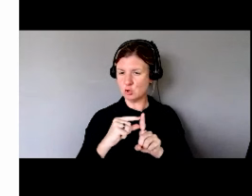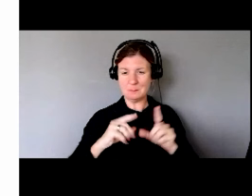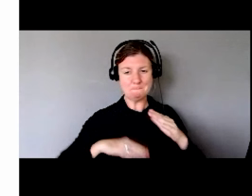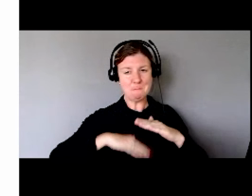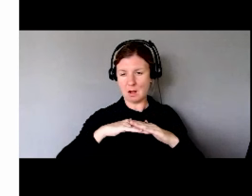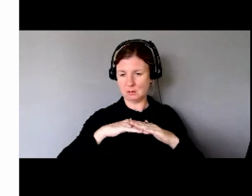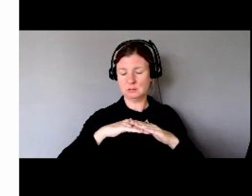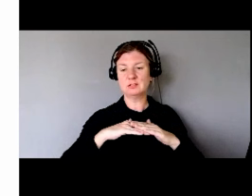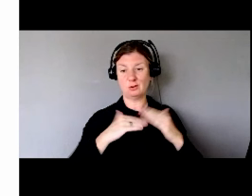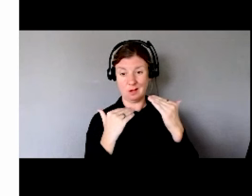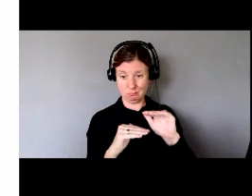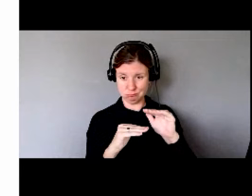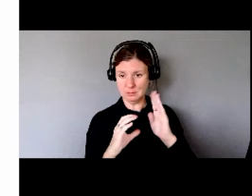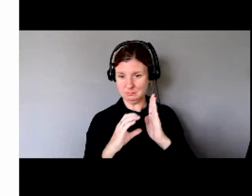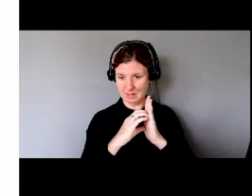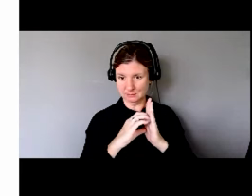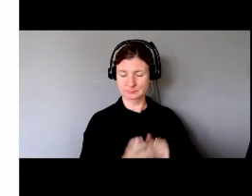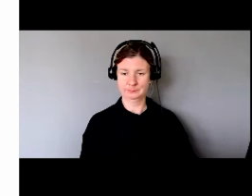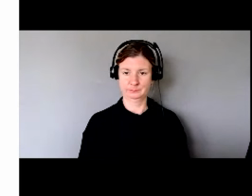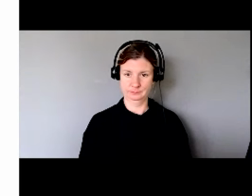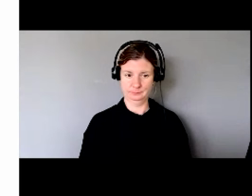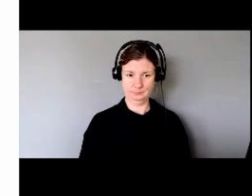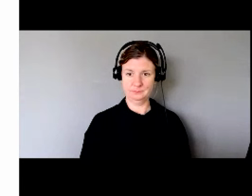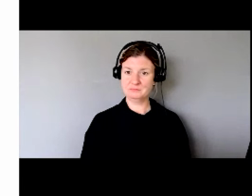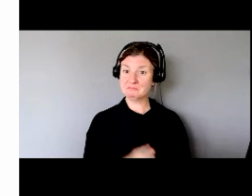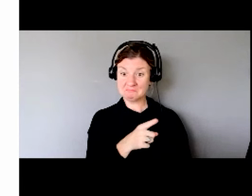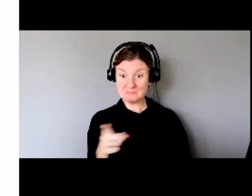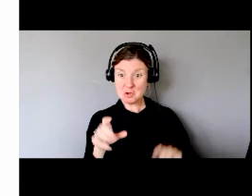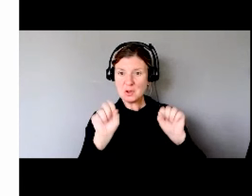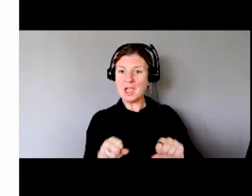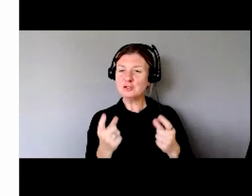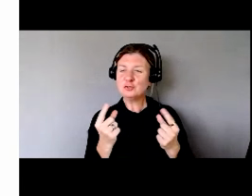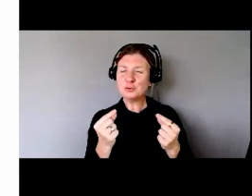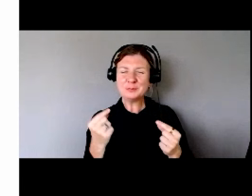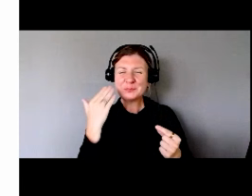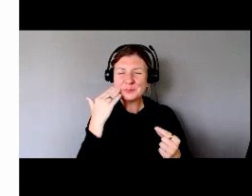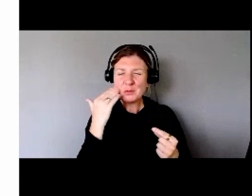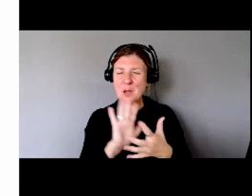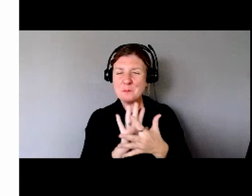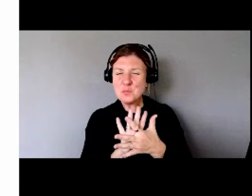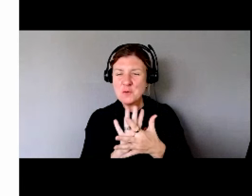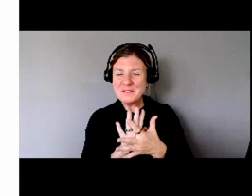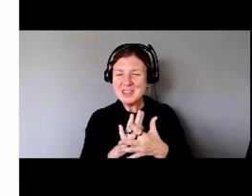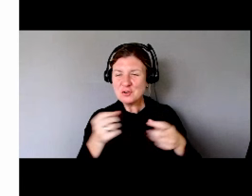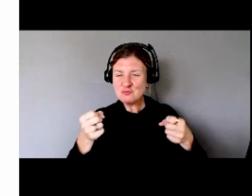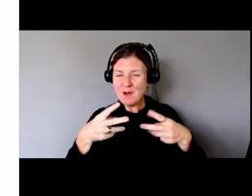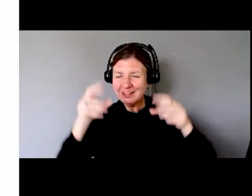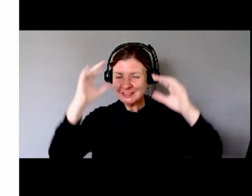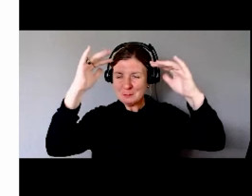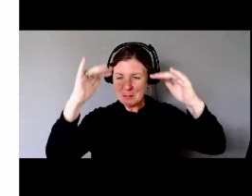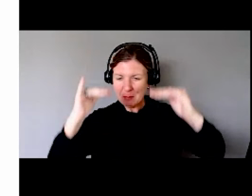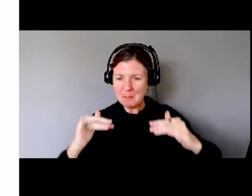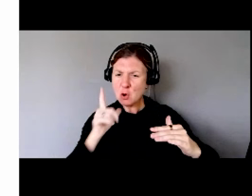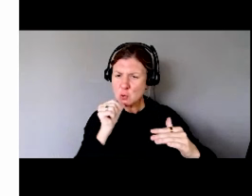Artists are encouraged to take a movie credits approach and include the names of everyone who helped and in what capacity they